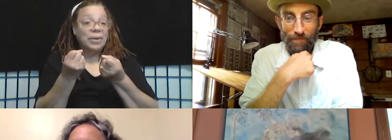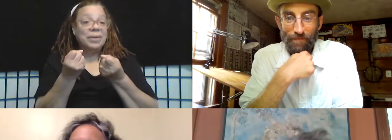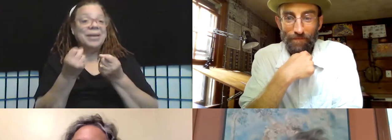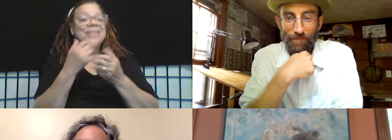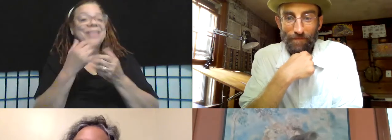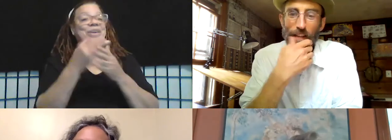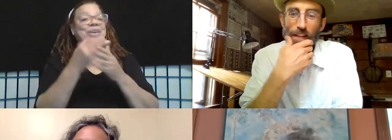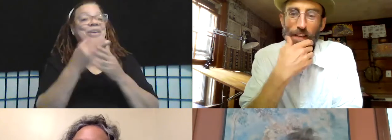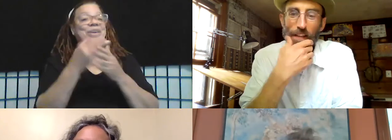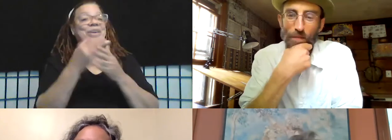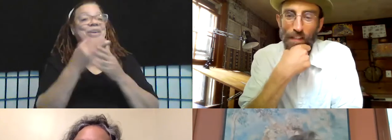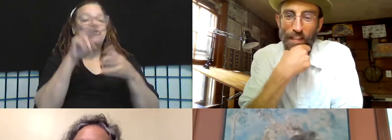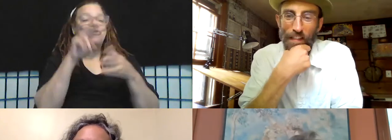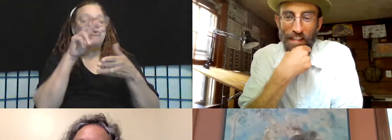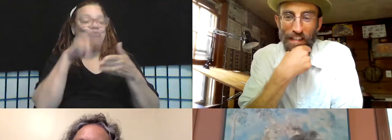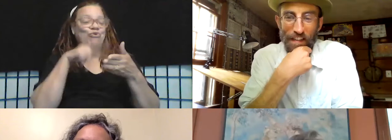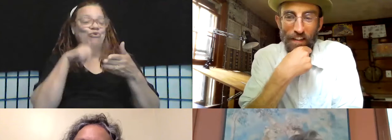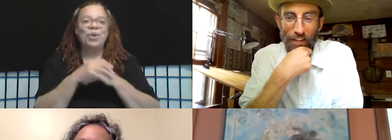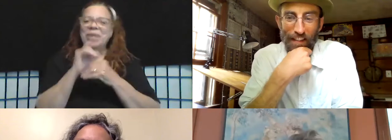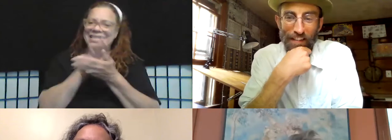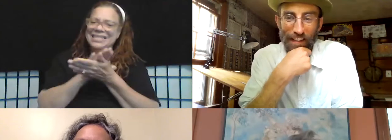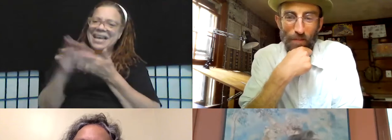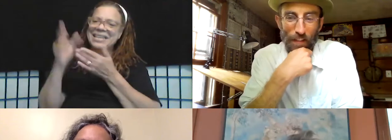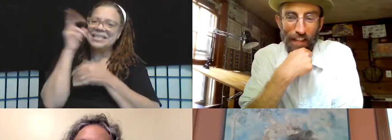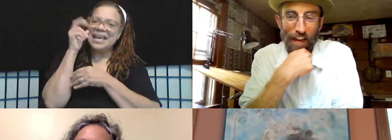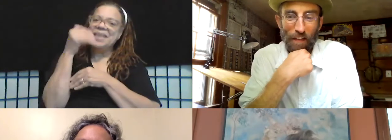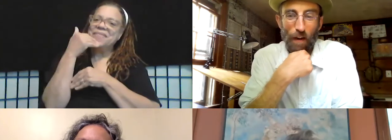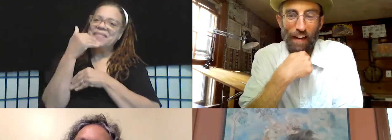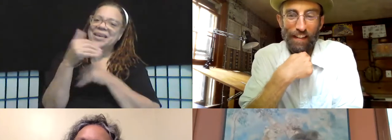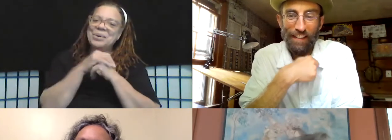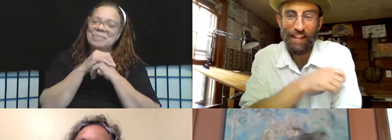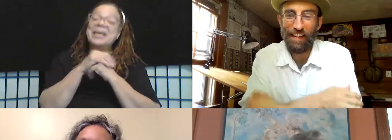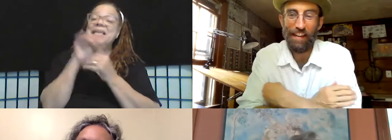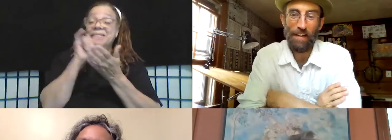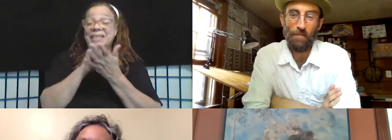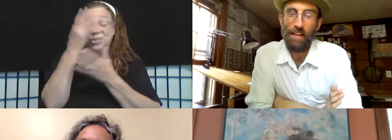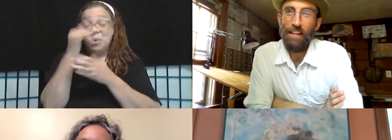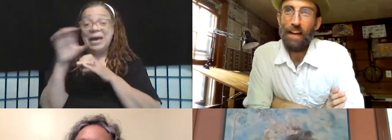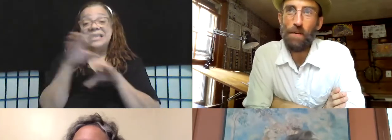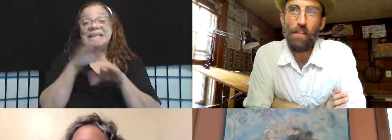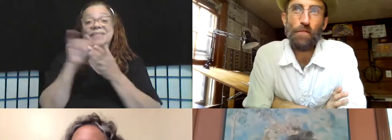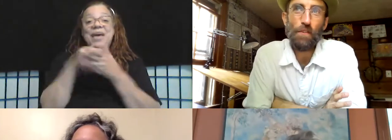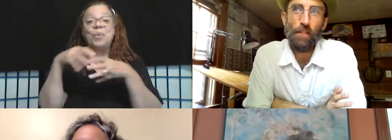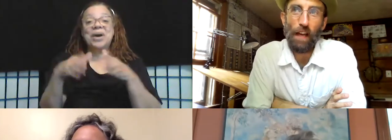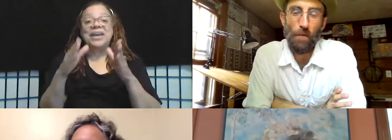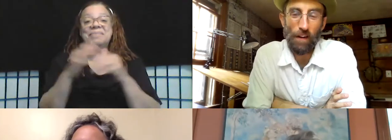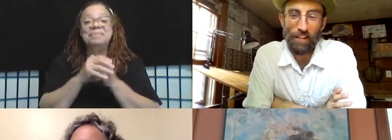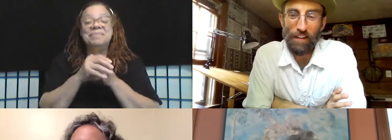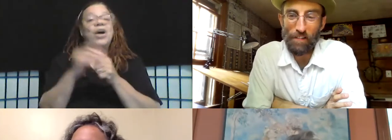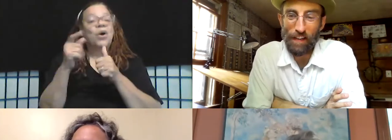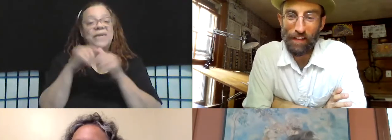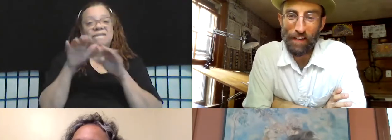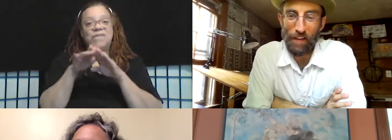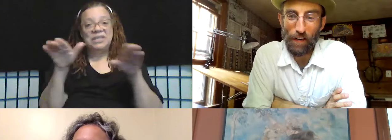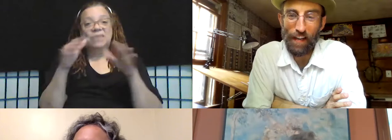really fun. Oh, thank you. That's really nice to hear. That's really exactly why I did it. I mean, on the first level, I wanted